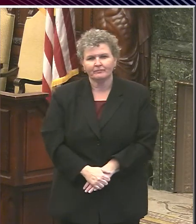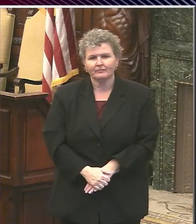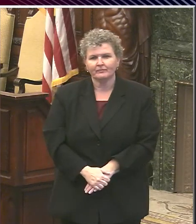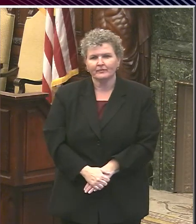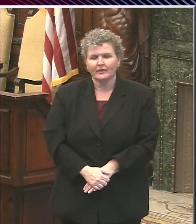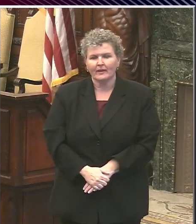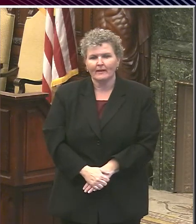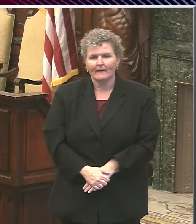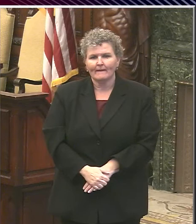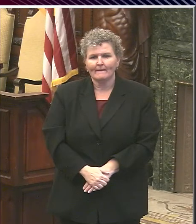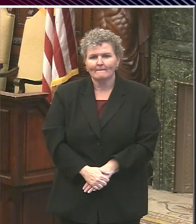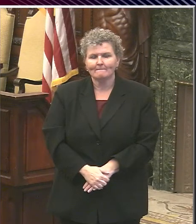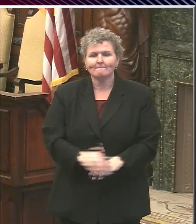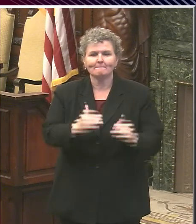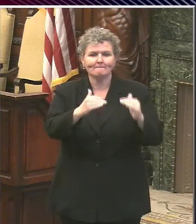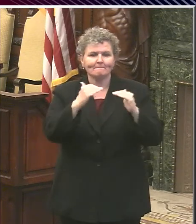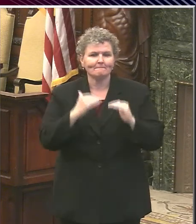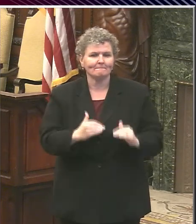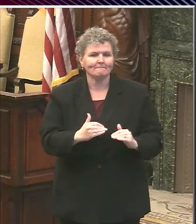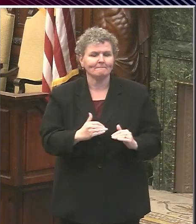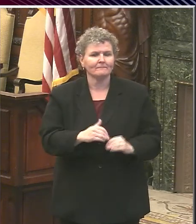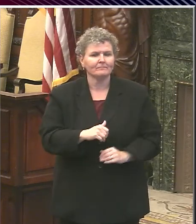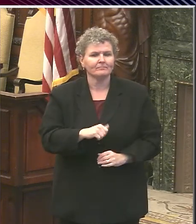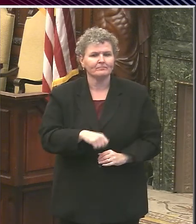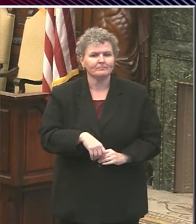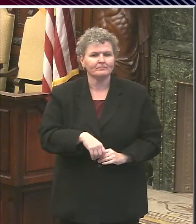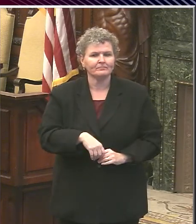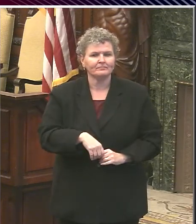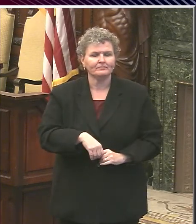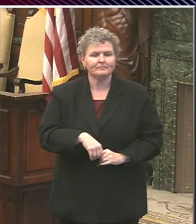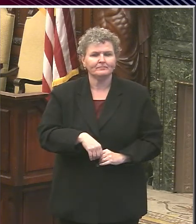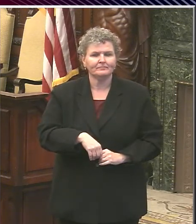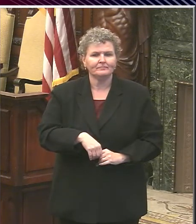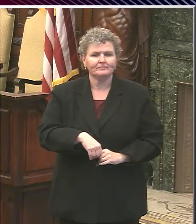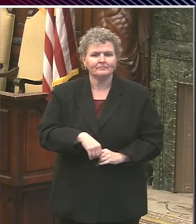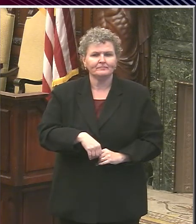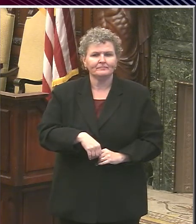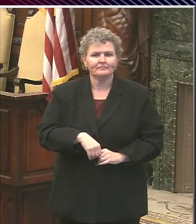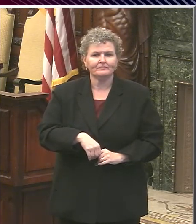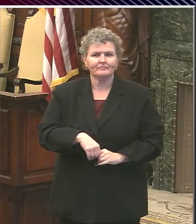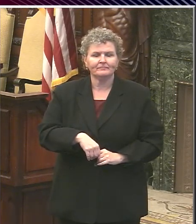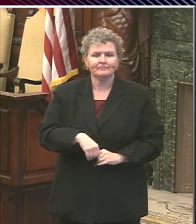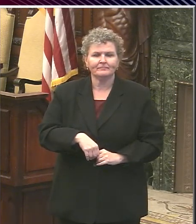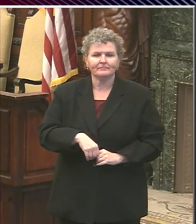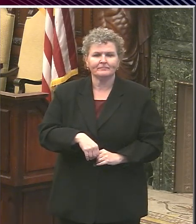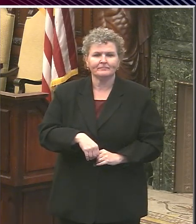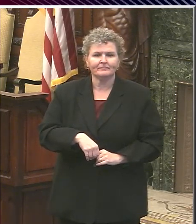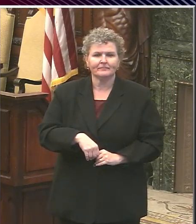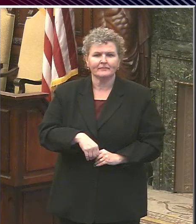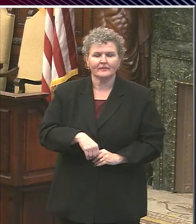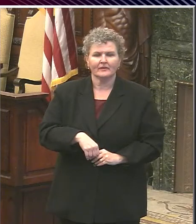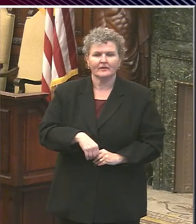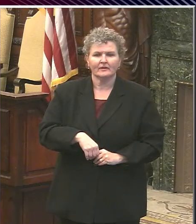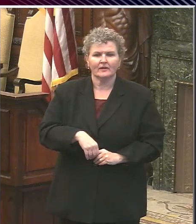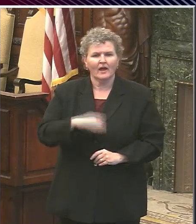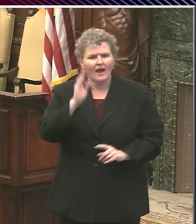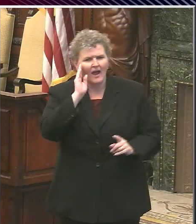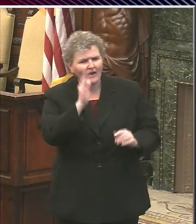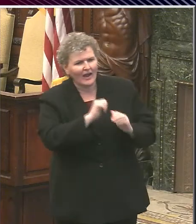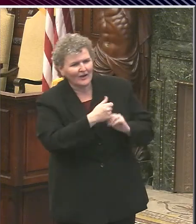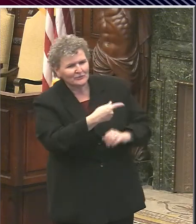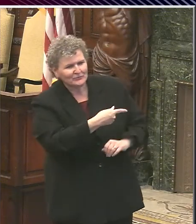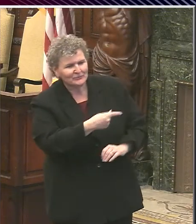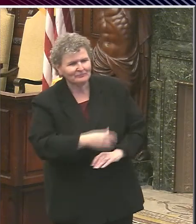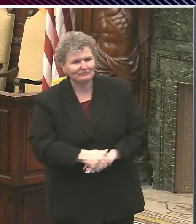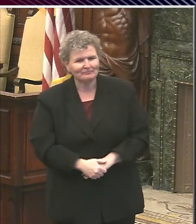Martin. We're going to go now to Claudia Lauer of the AP. Hey, how are you? I have a couple